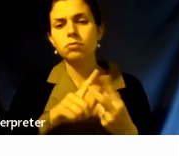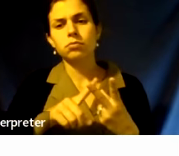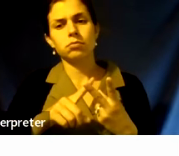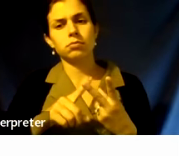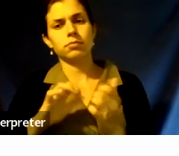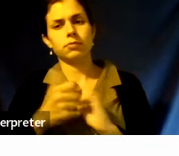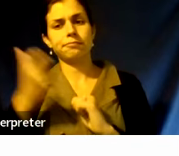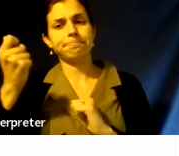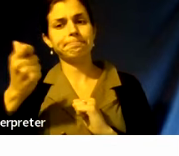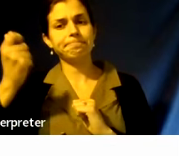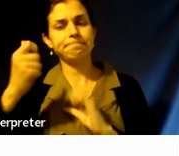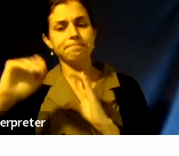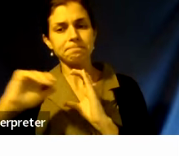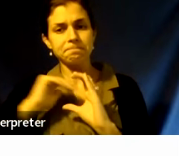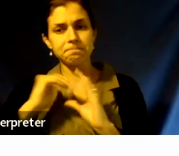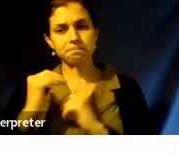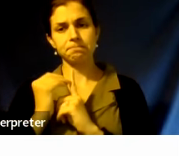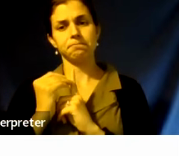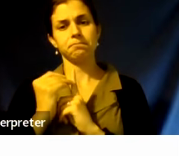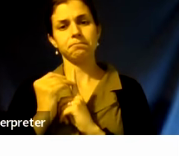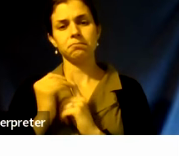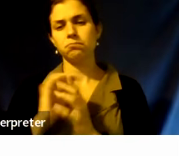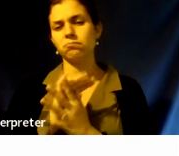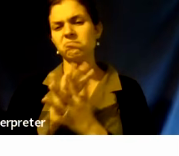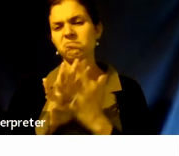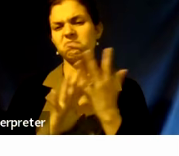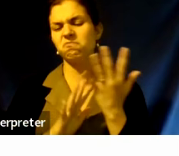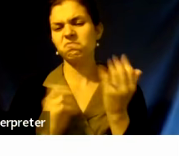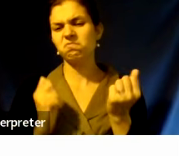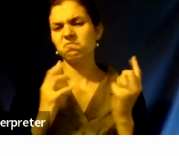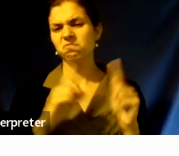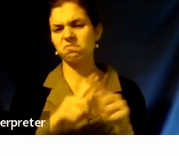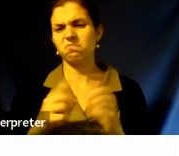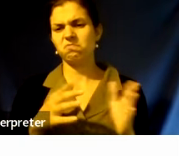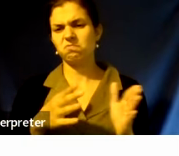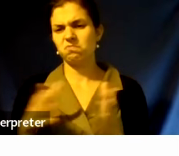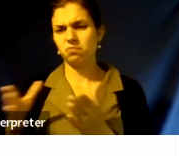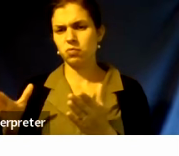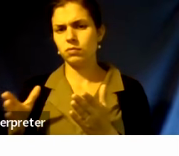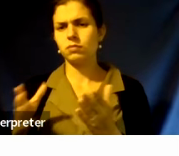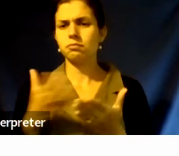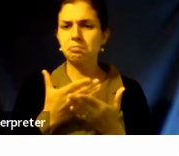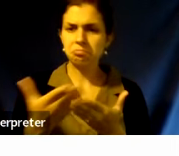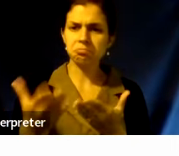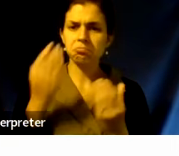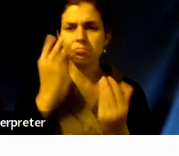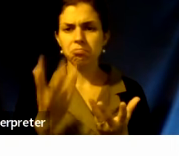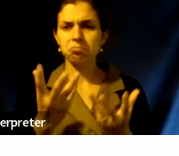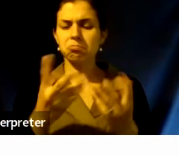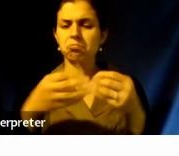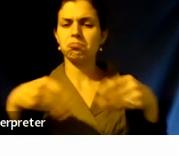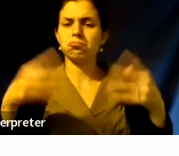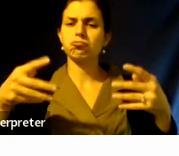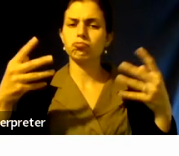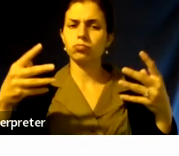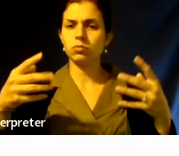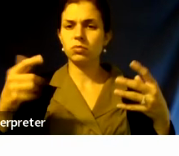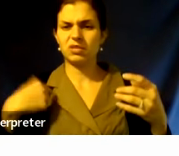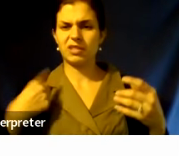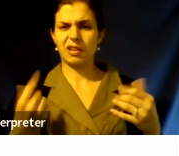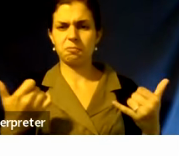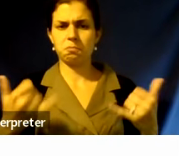notifications, some essential information on how to set up Skyward Family Access. But I'm going to scroll back up the